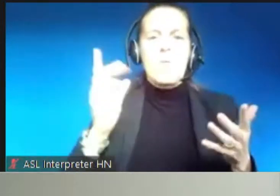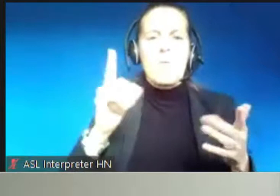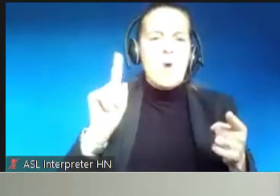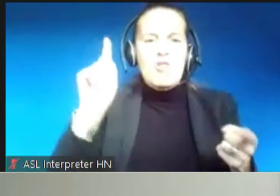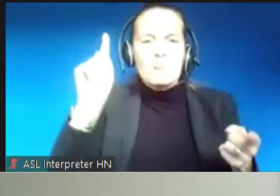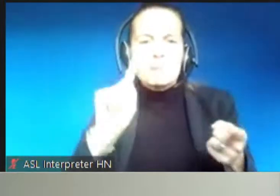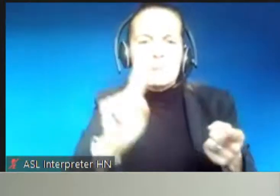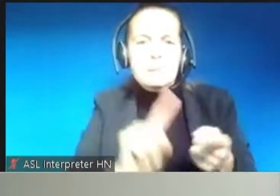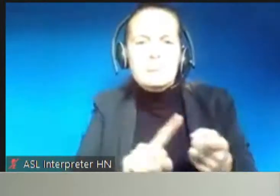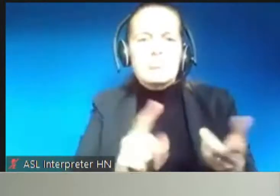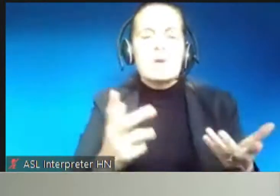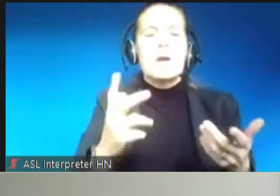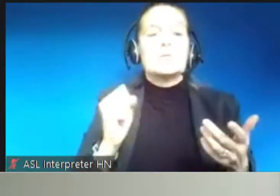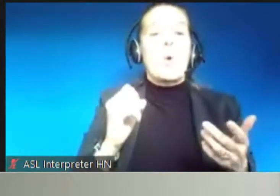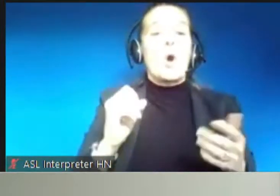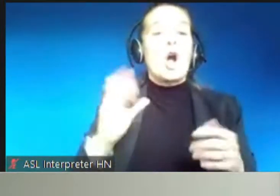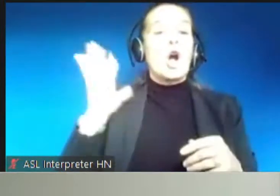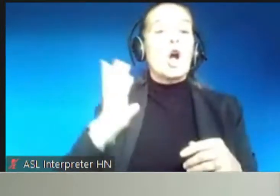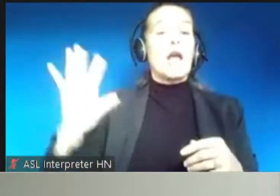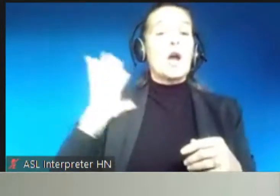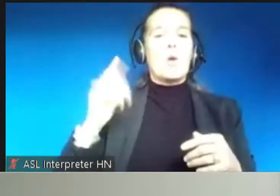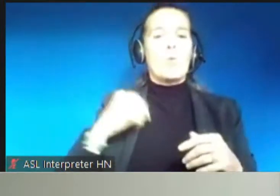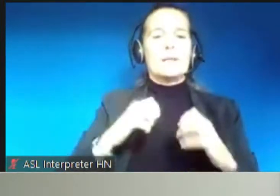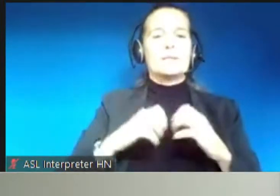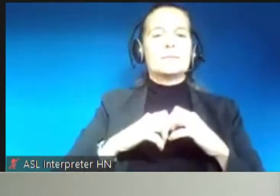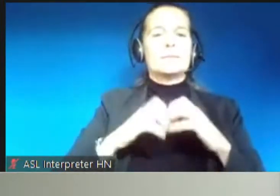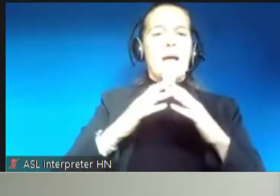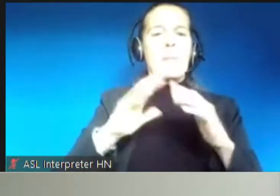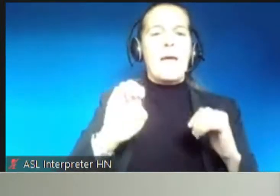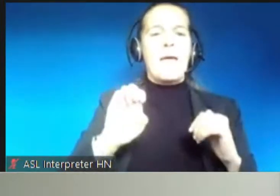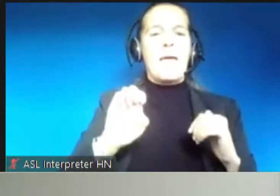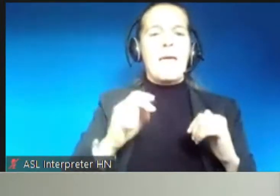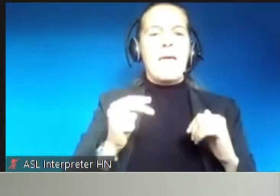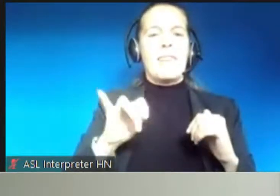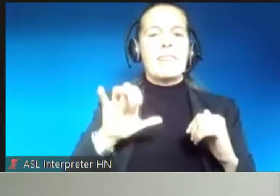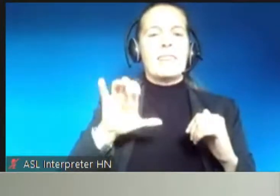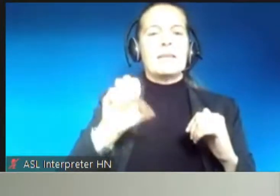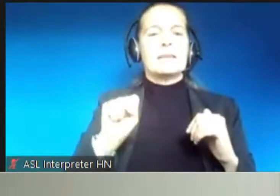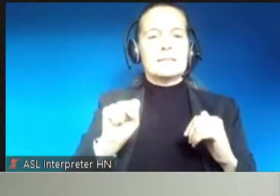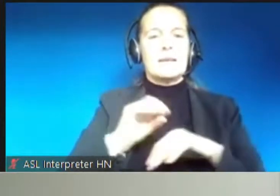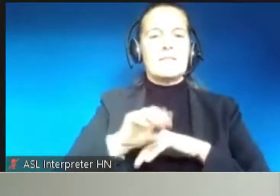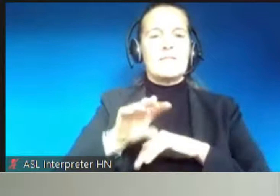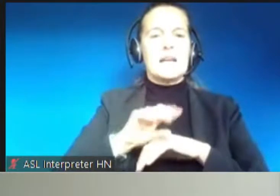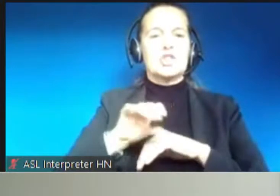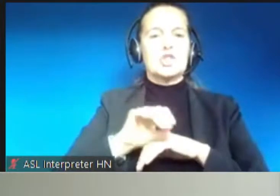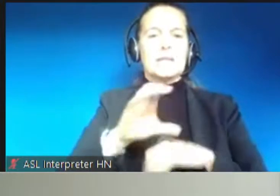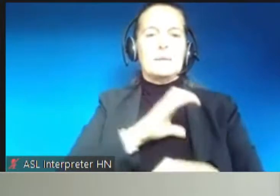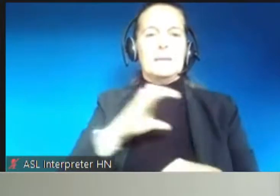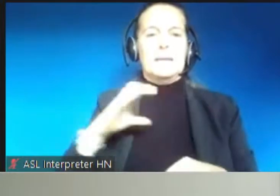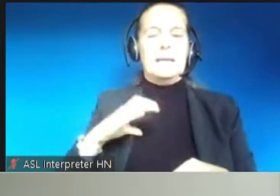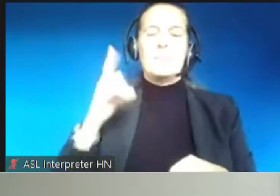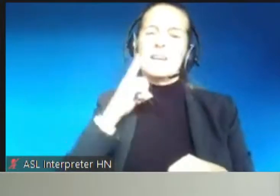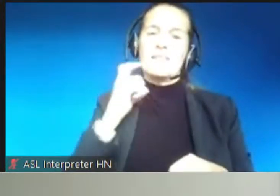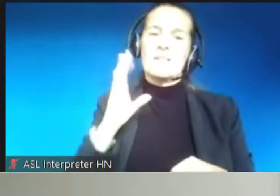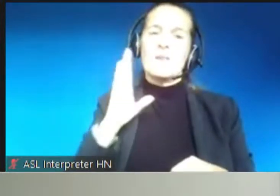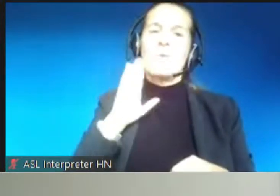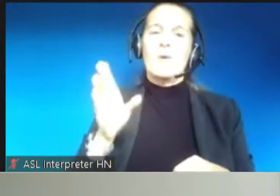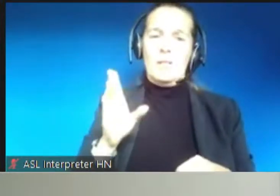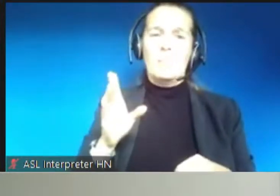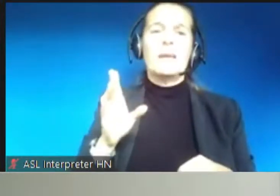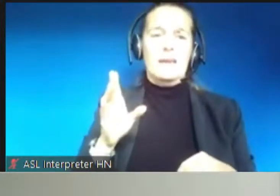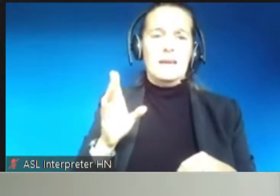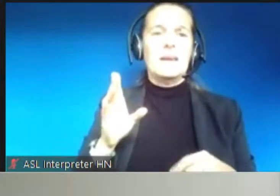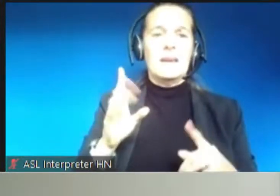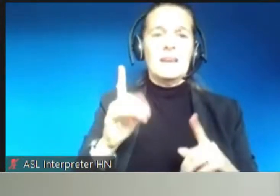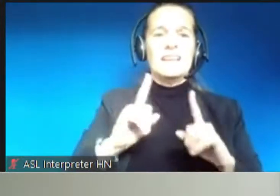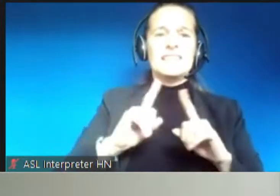course of this a ethics advisory committee because there are going to be differences from the feds